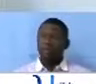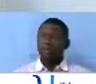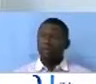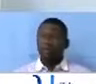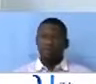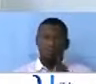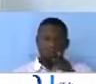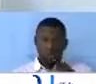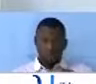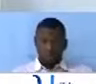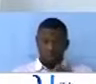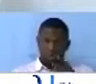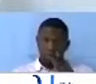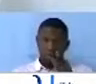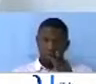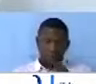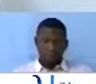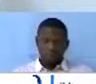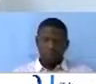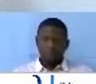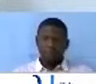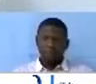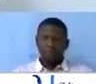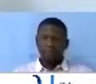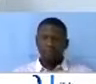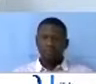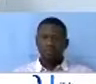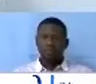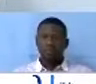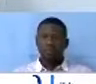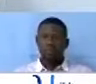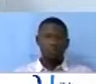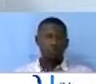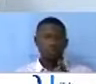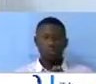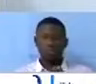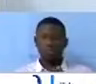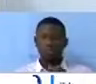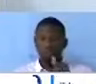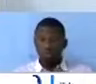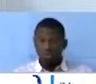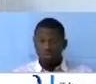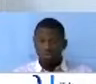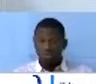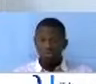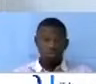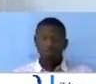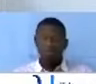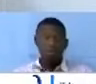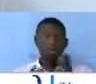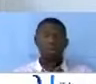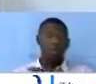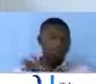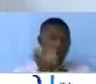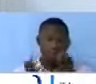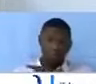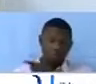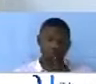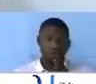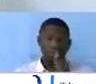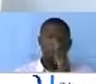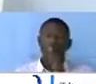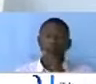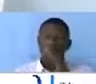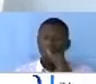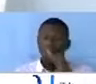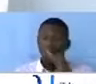You accept that that was wrong? The torture? No, the fact that all of you kept quiet. And as a result of which, these